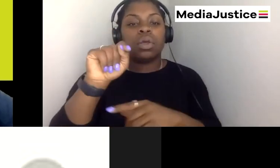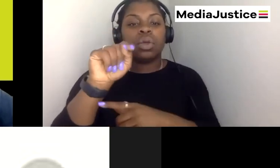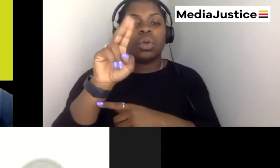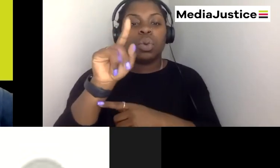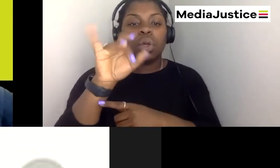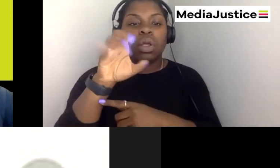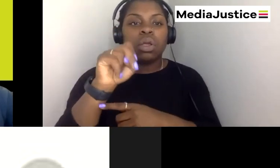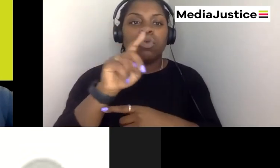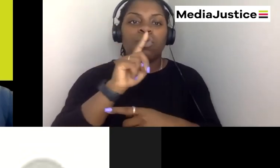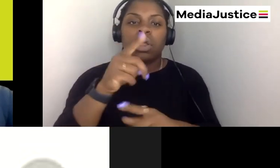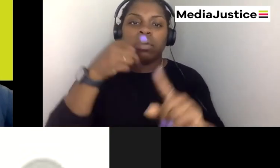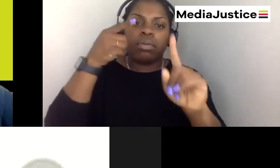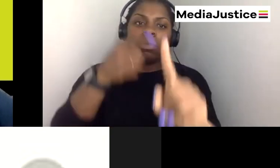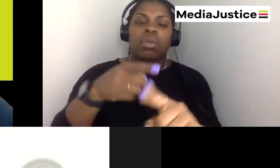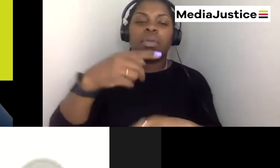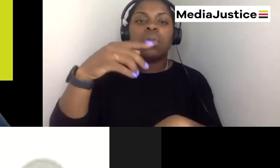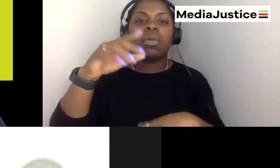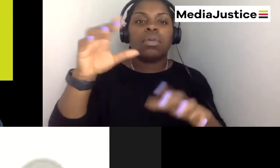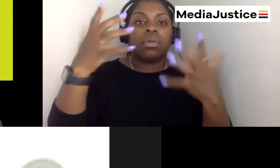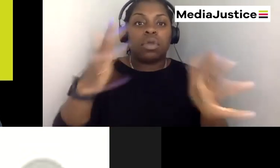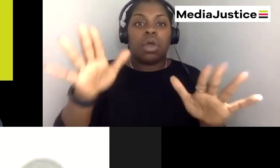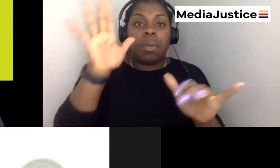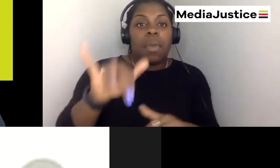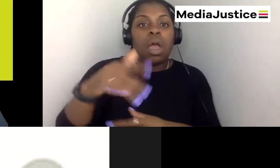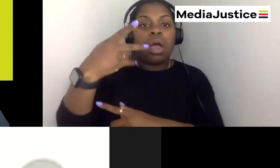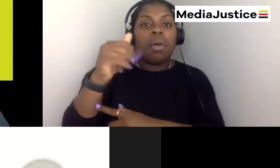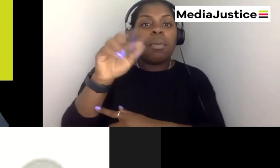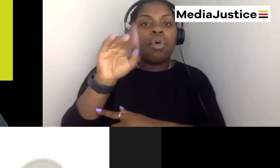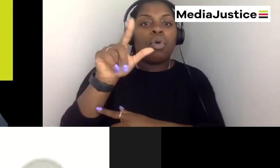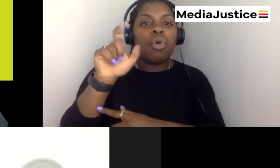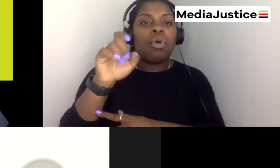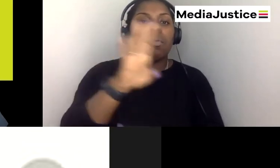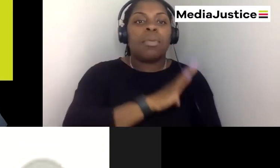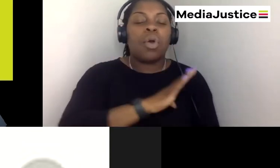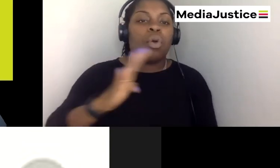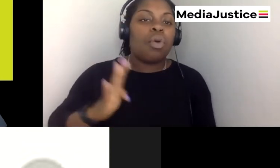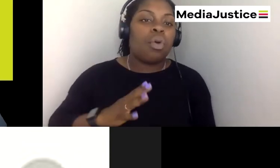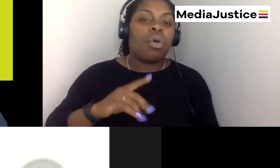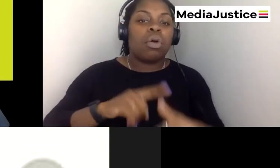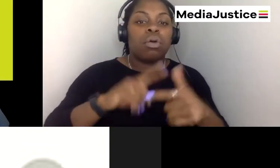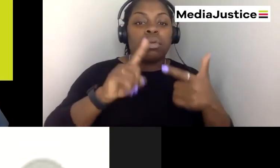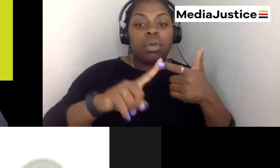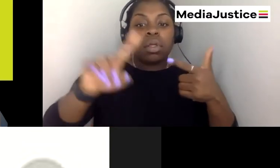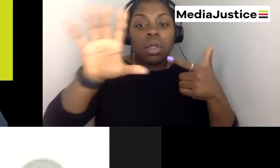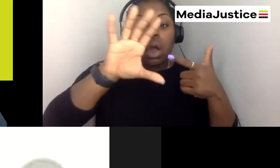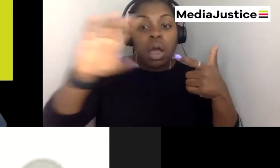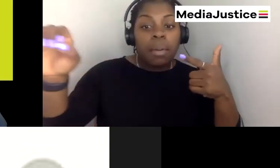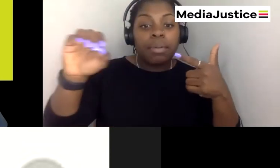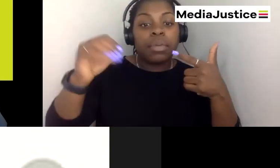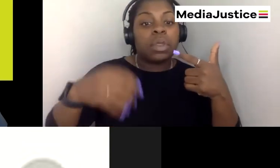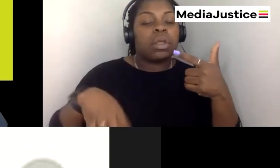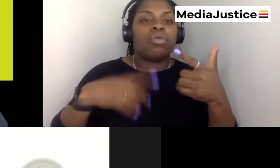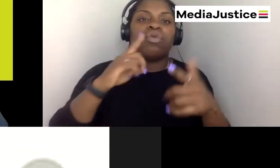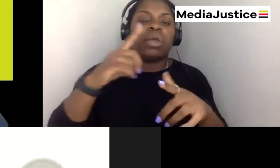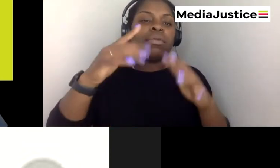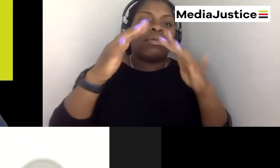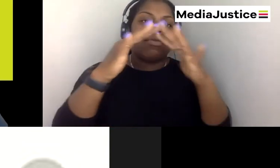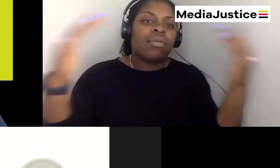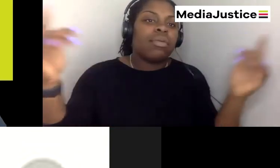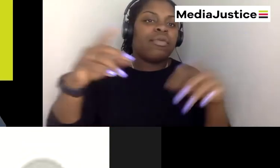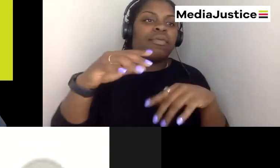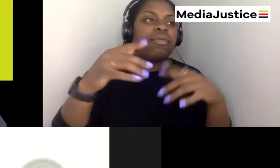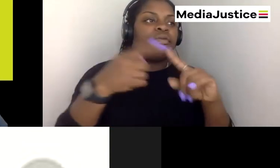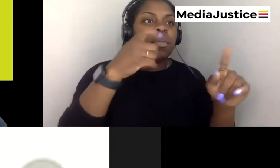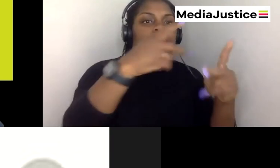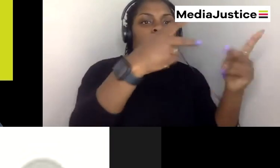done by the parole board. It might be primarily done by private companies. It just depends. It just does vary from place to place.